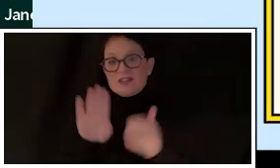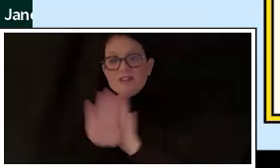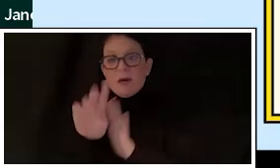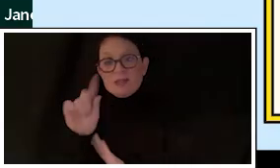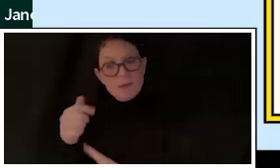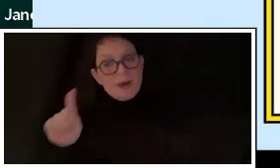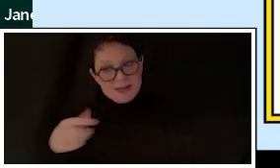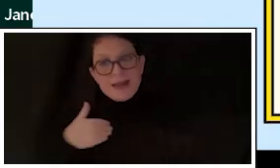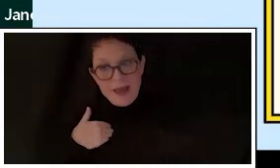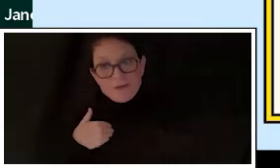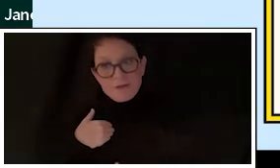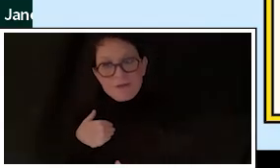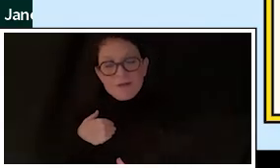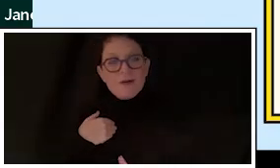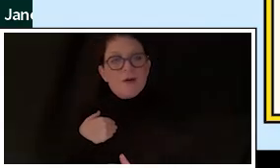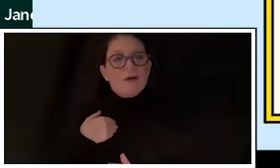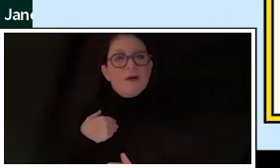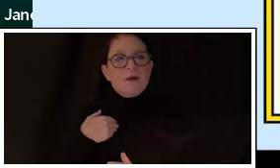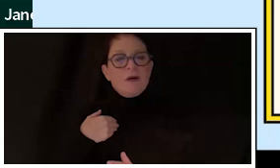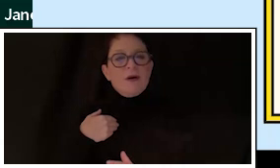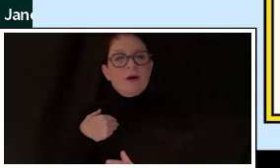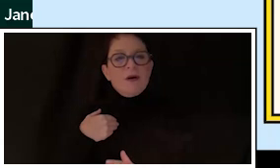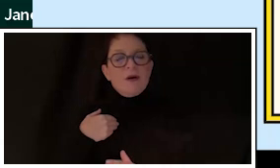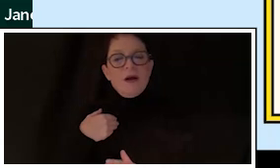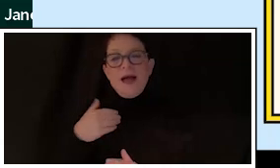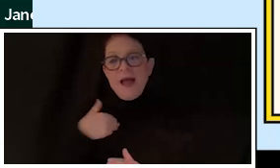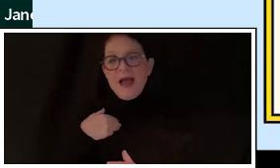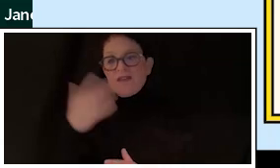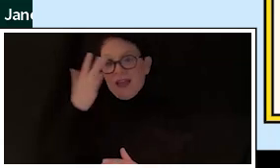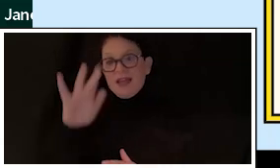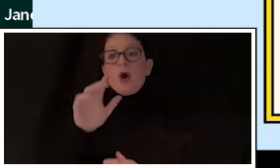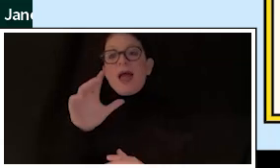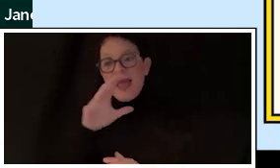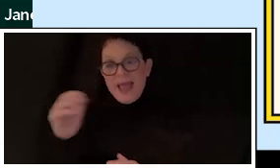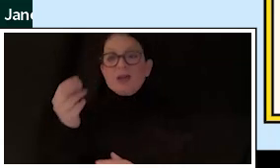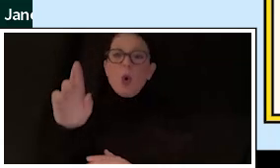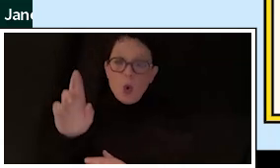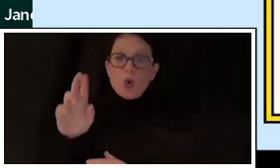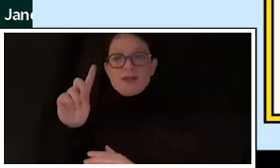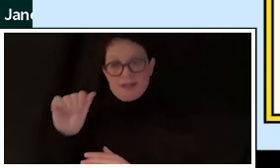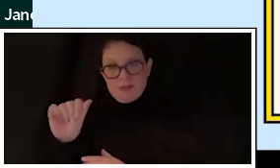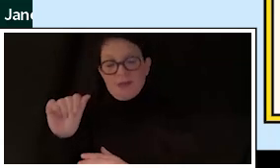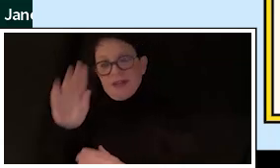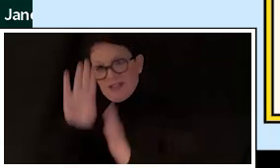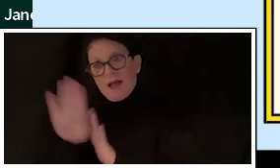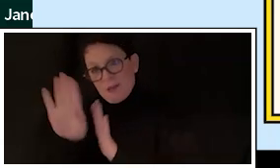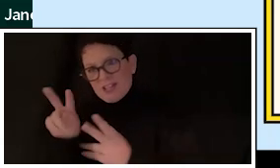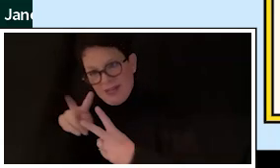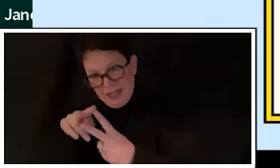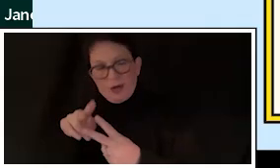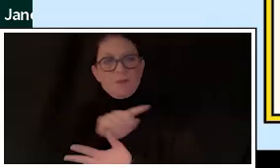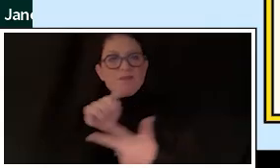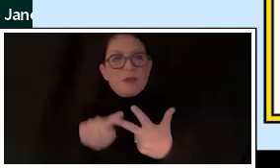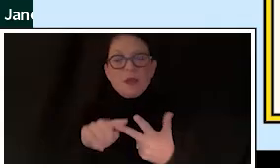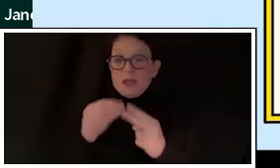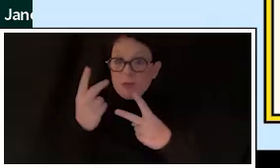intellectual/developmental disability, and I should say have an intellectual and/or developmental disability. Requirement